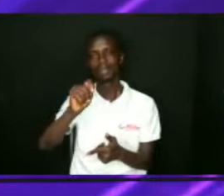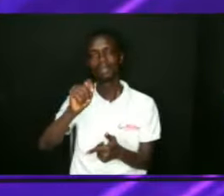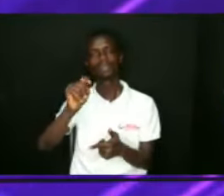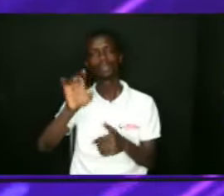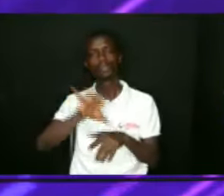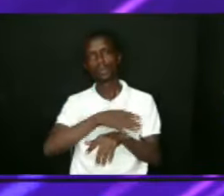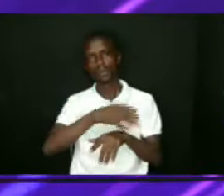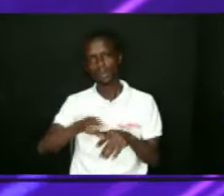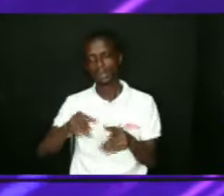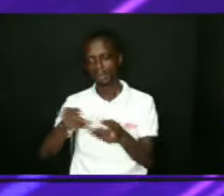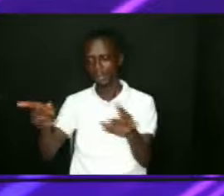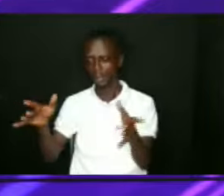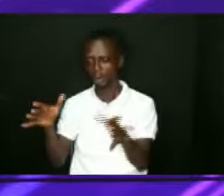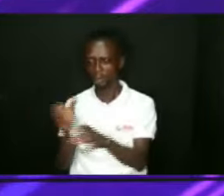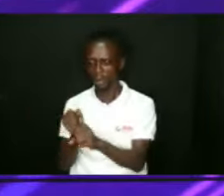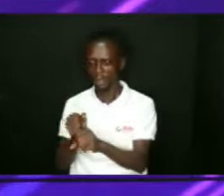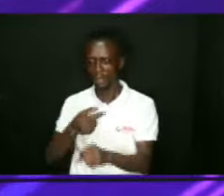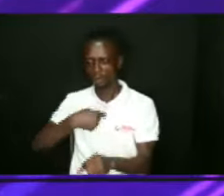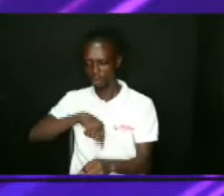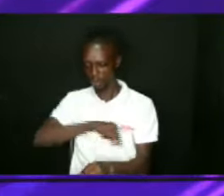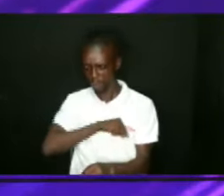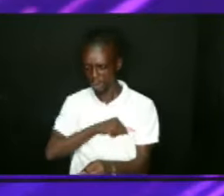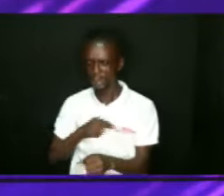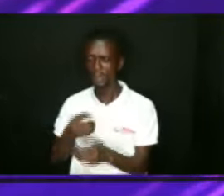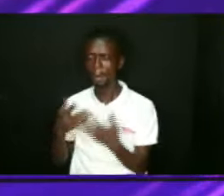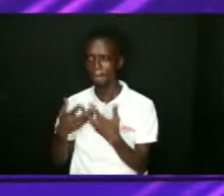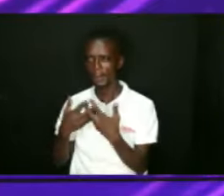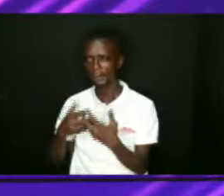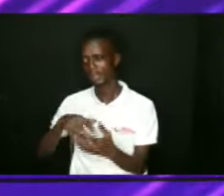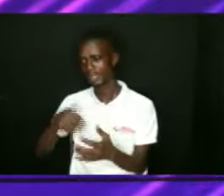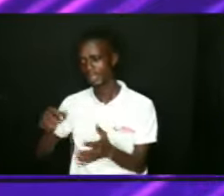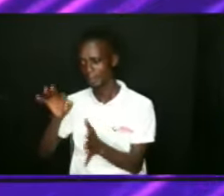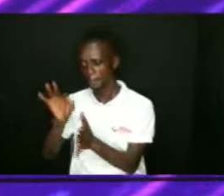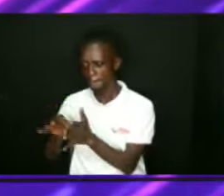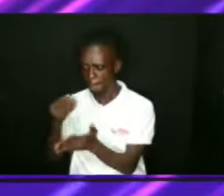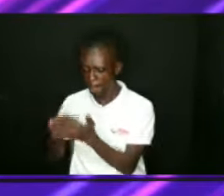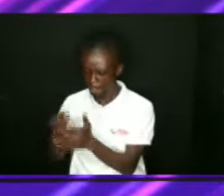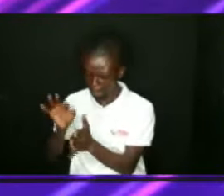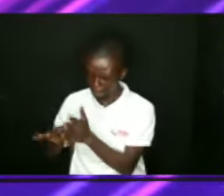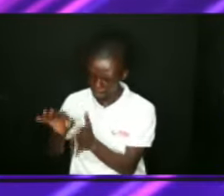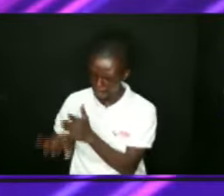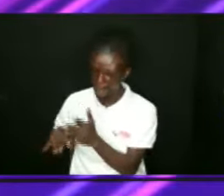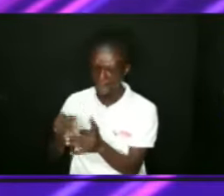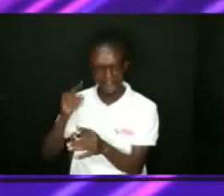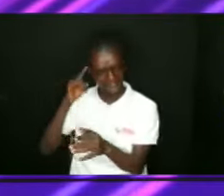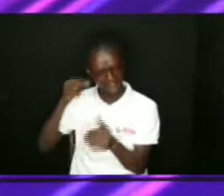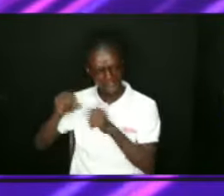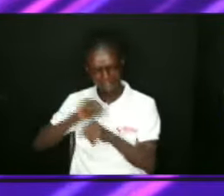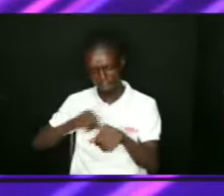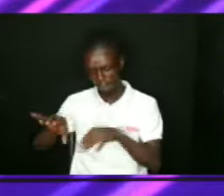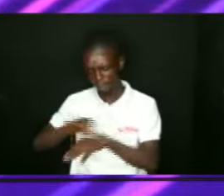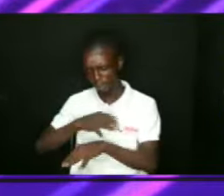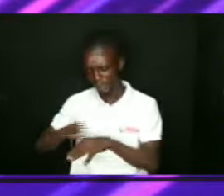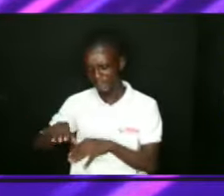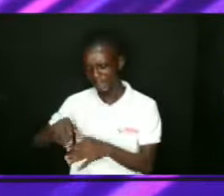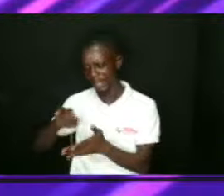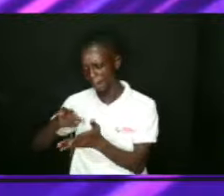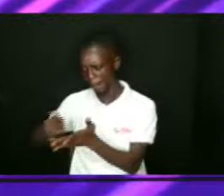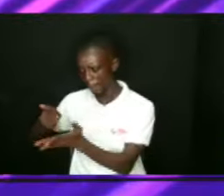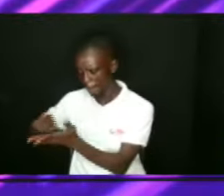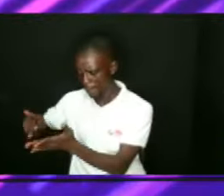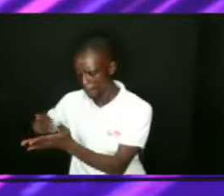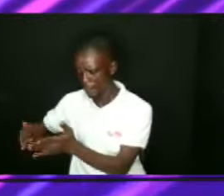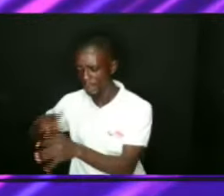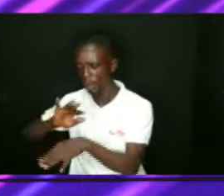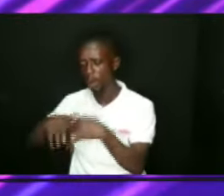computers and accessories, photocopiers and money counting machines. Once you think about computers and its accessories, it is